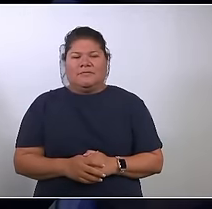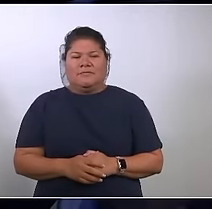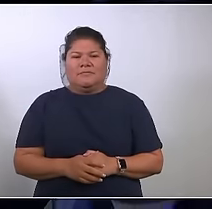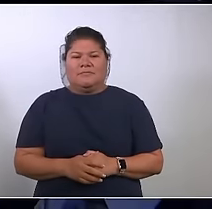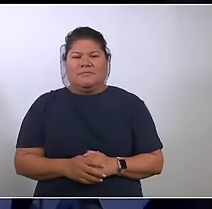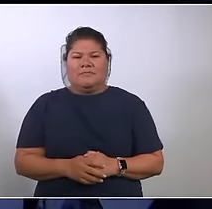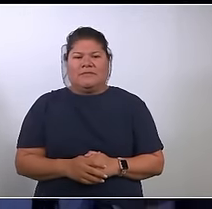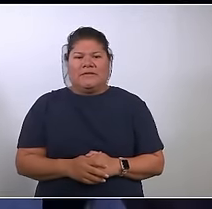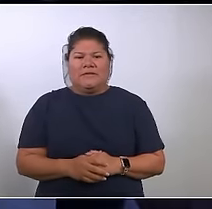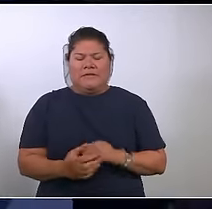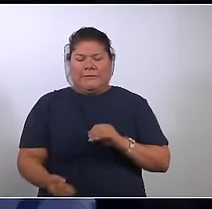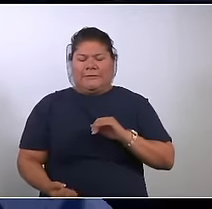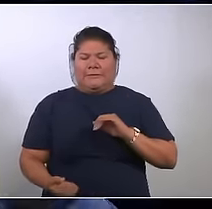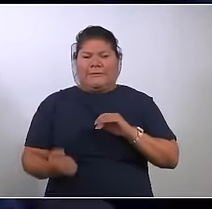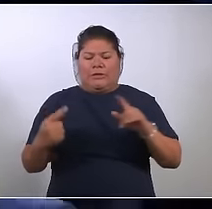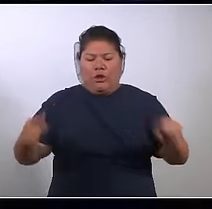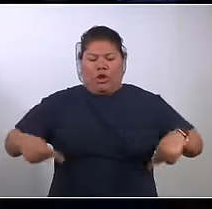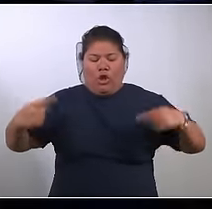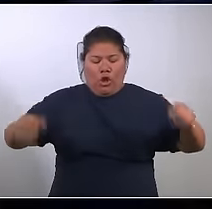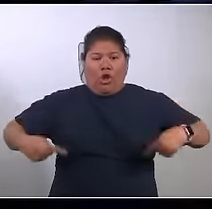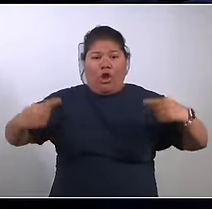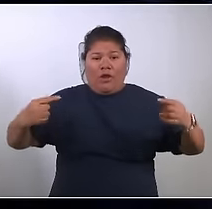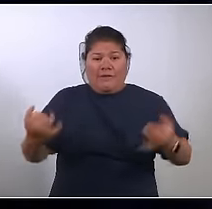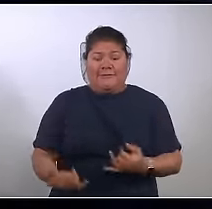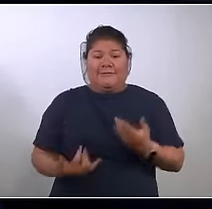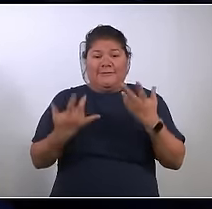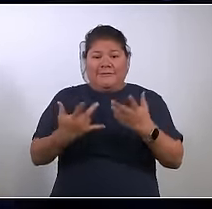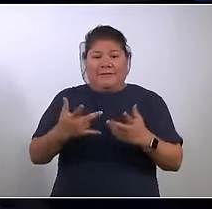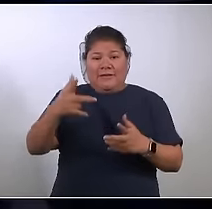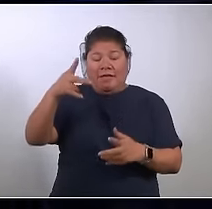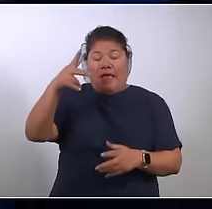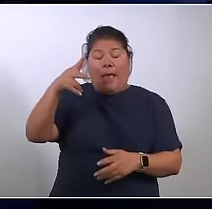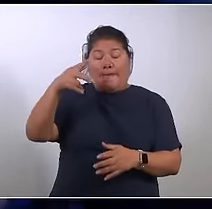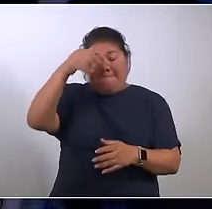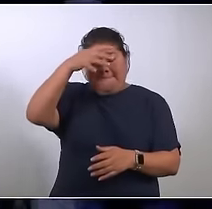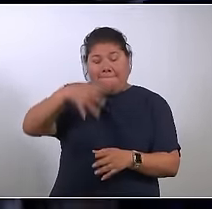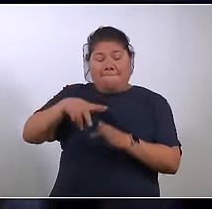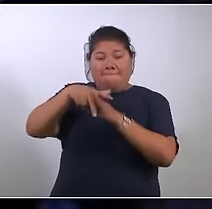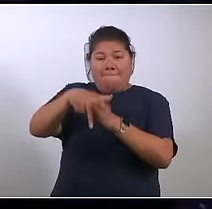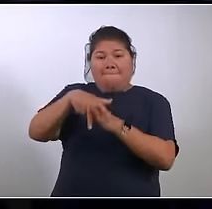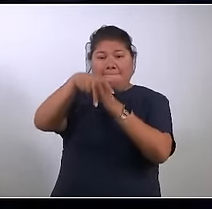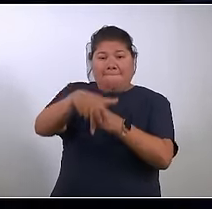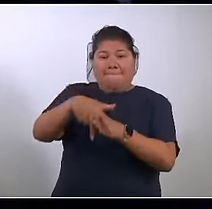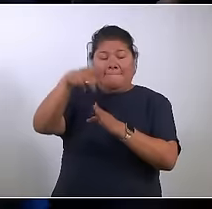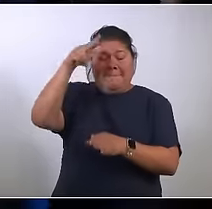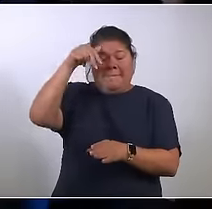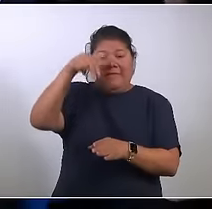Chariots on fire. Carros en fuego. And men on horseback. Y hombres a caballo.